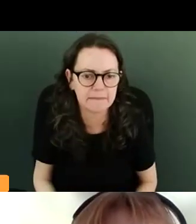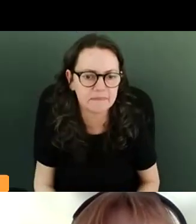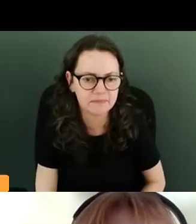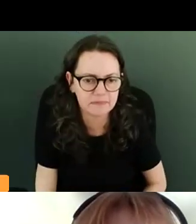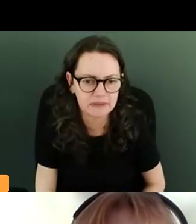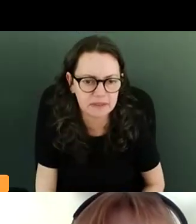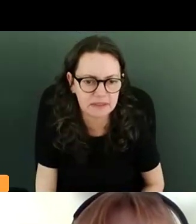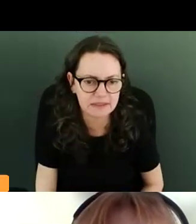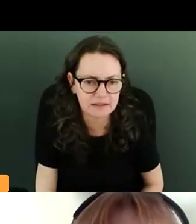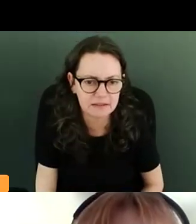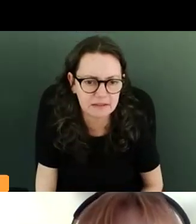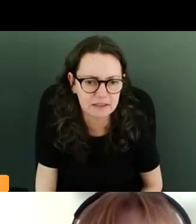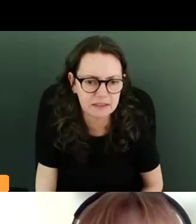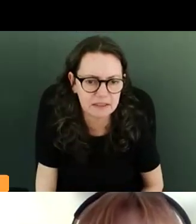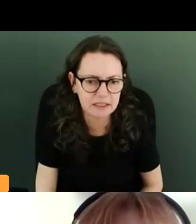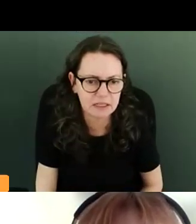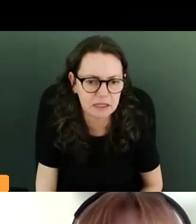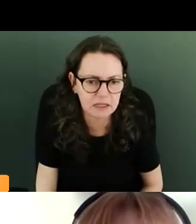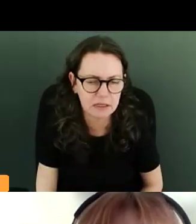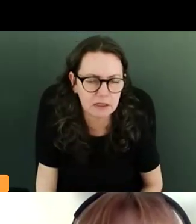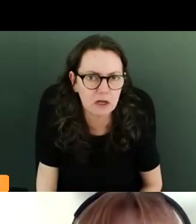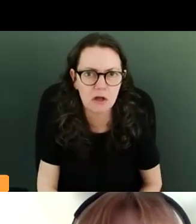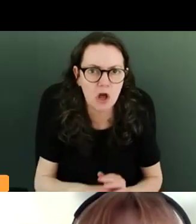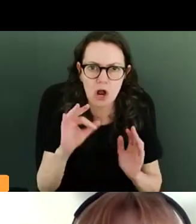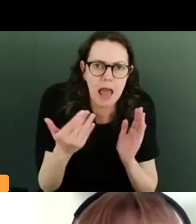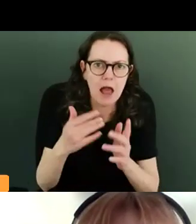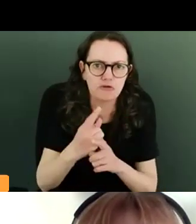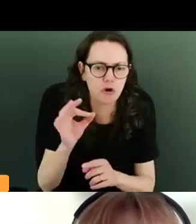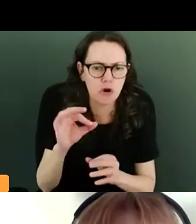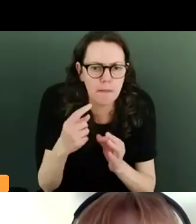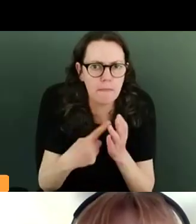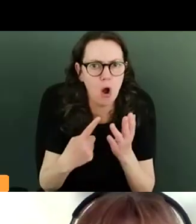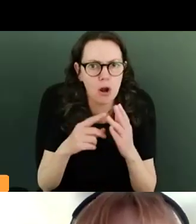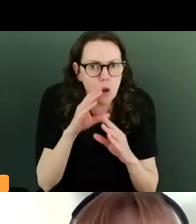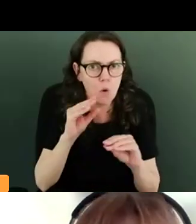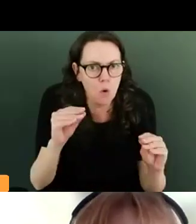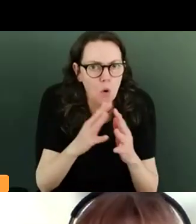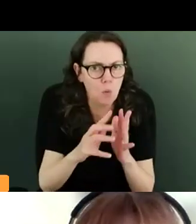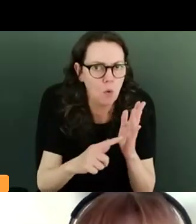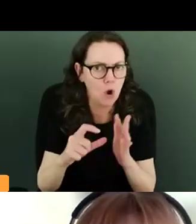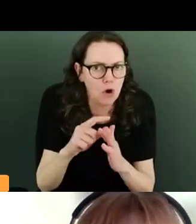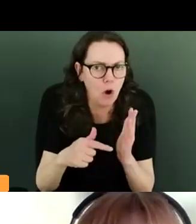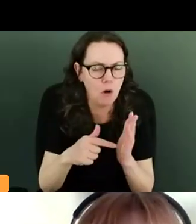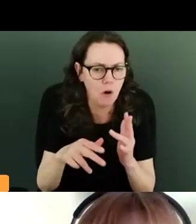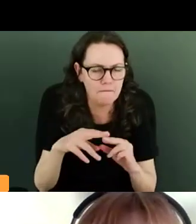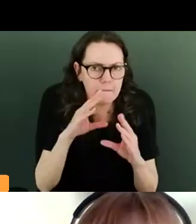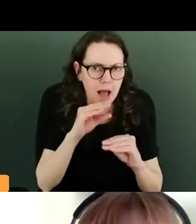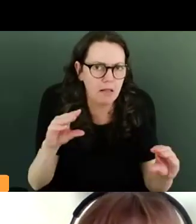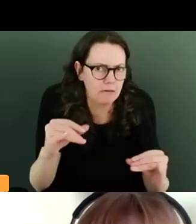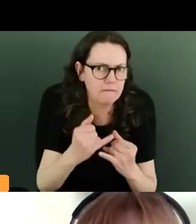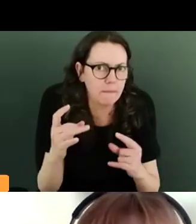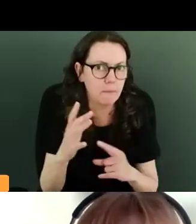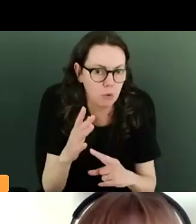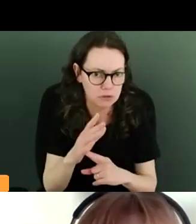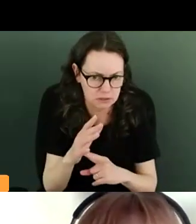I don't think so, other than word of mouth is very important.